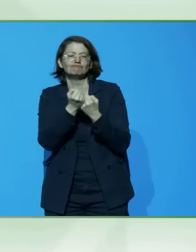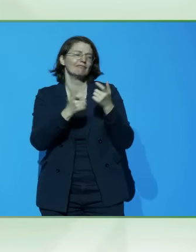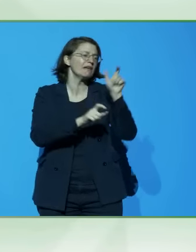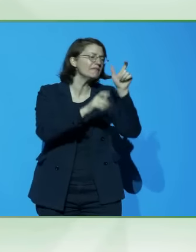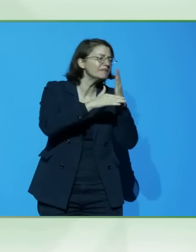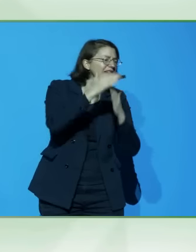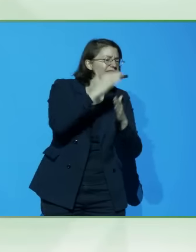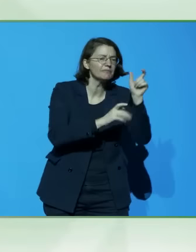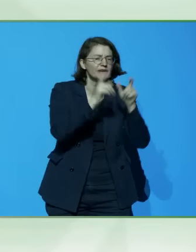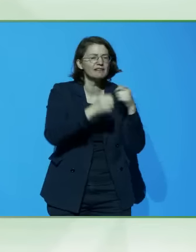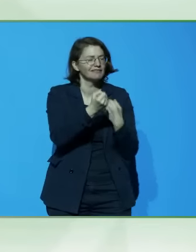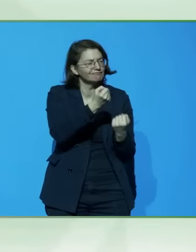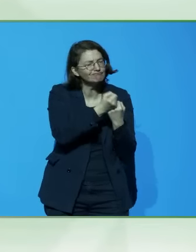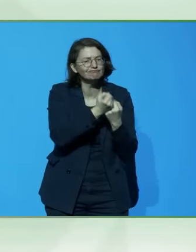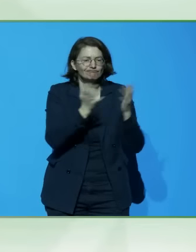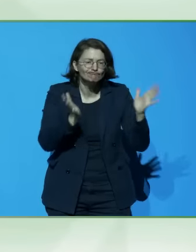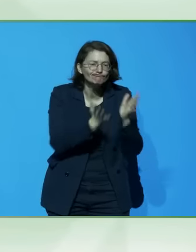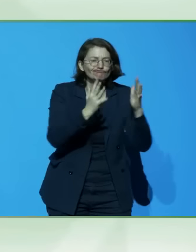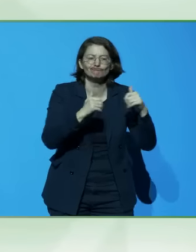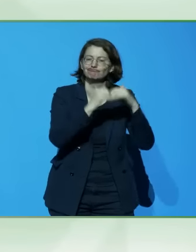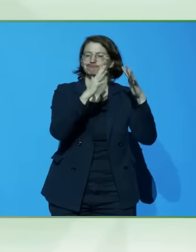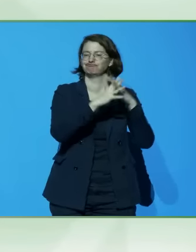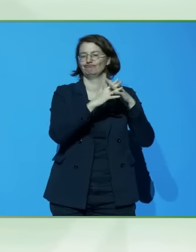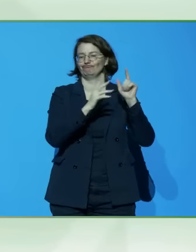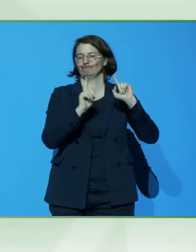music. Thank you.